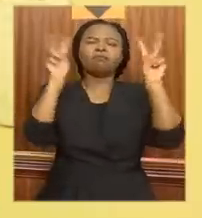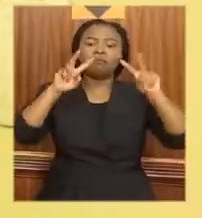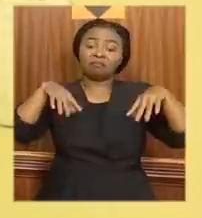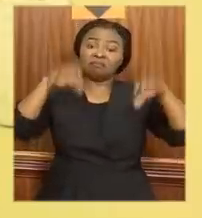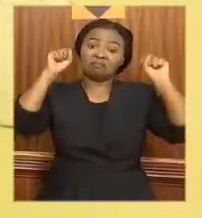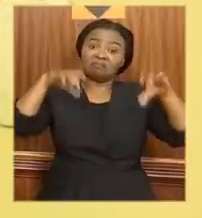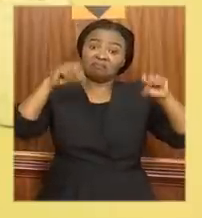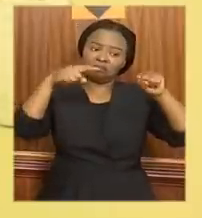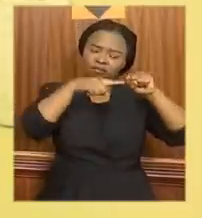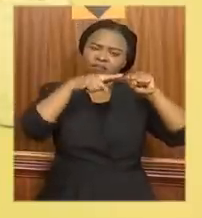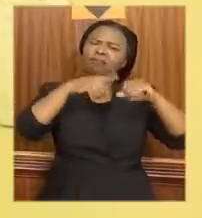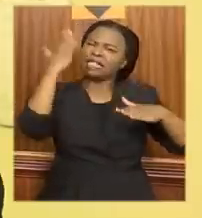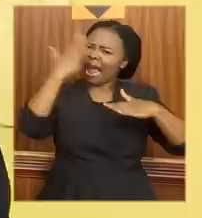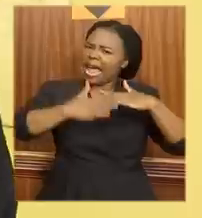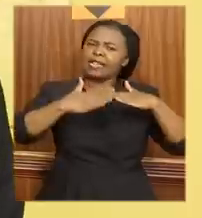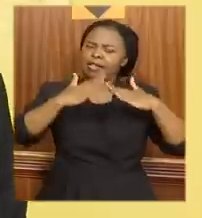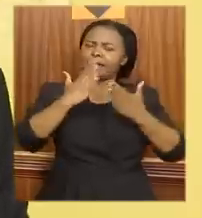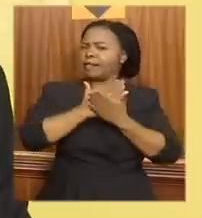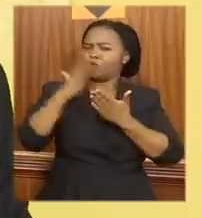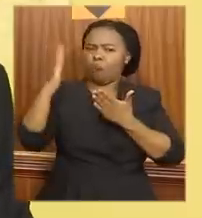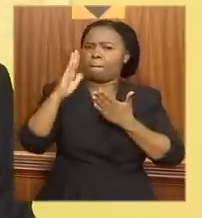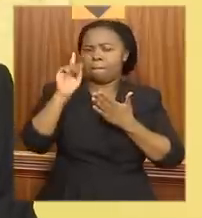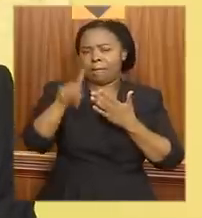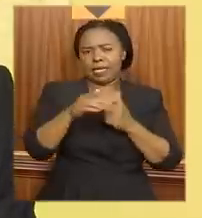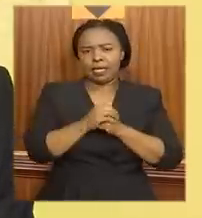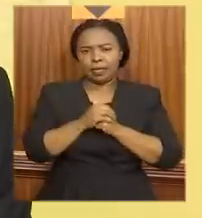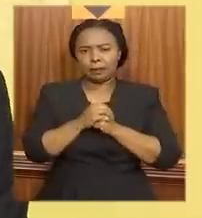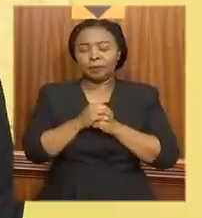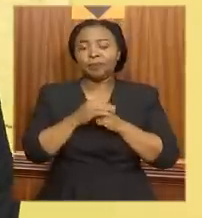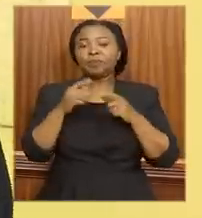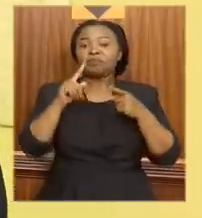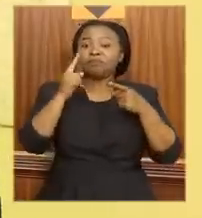First, we are fixing Eskom